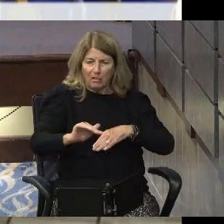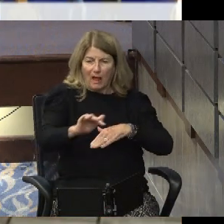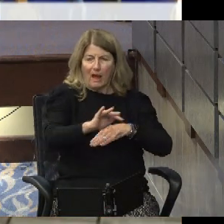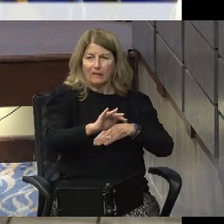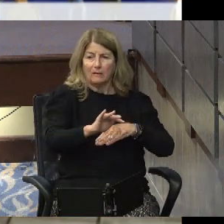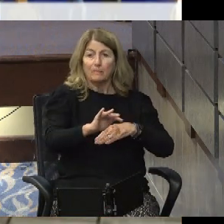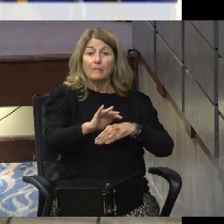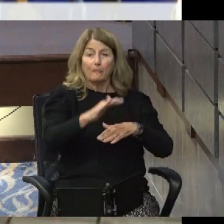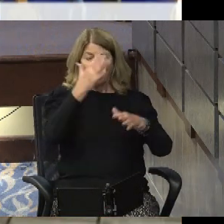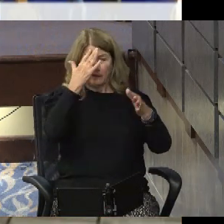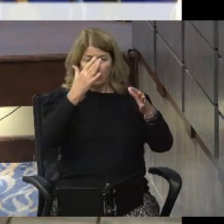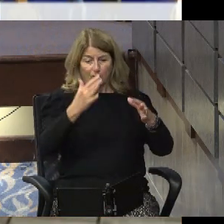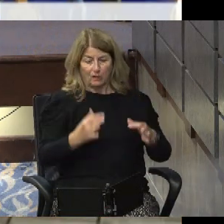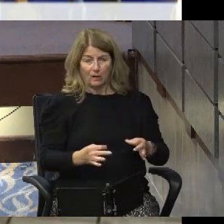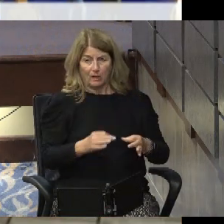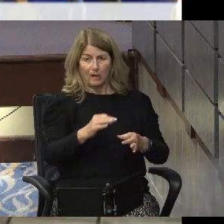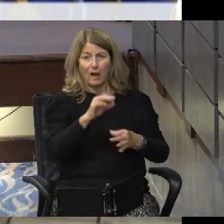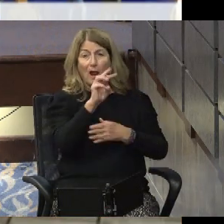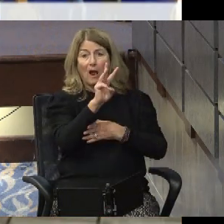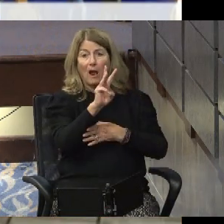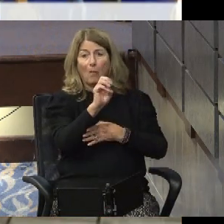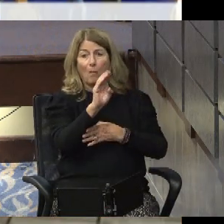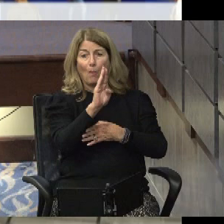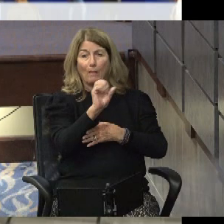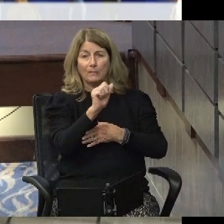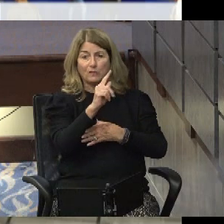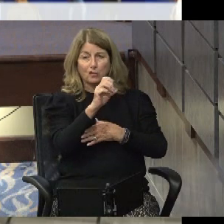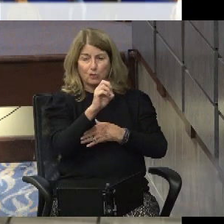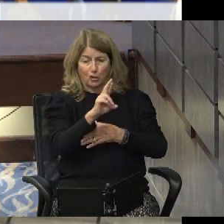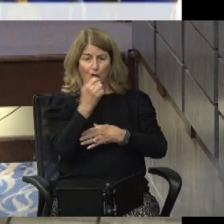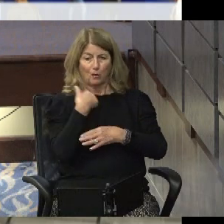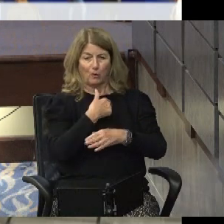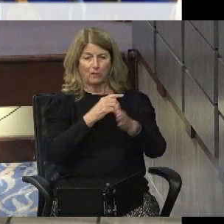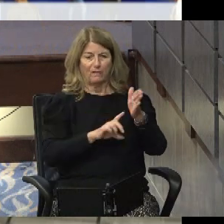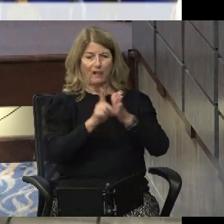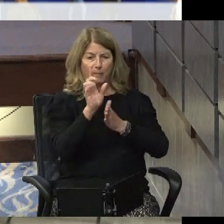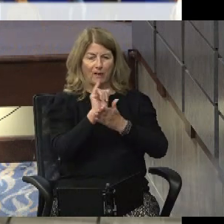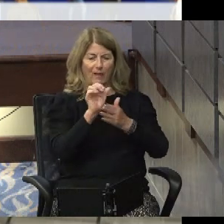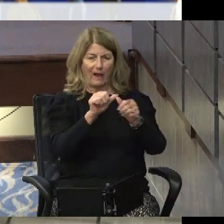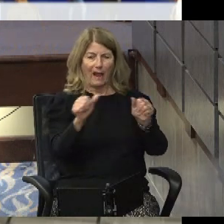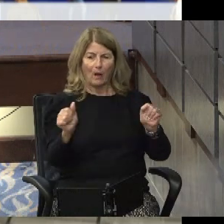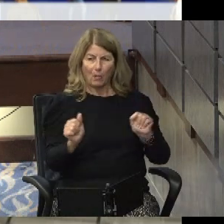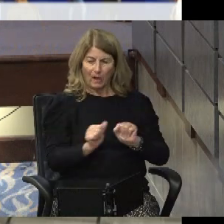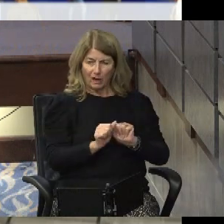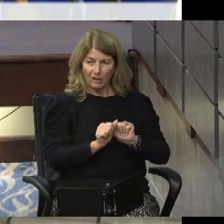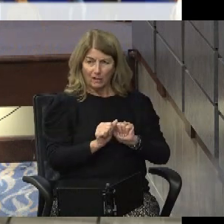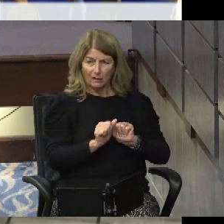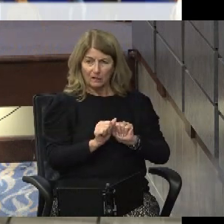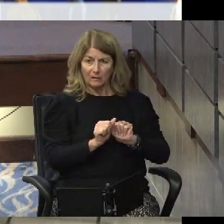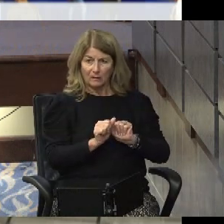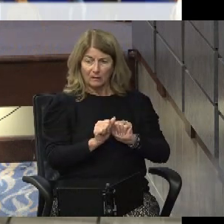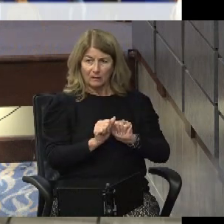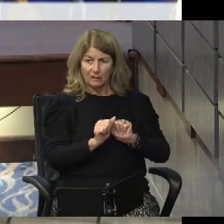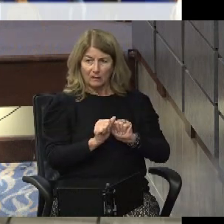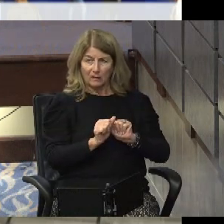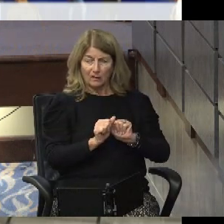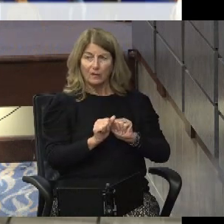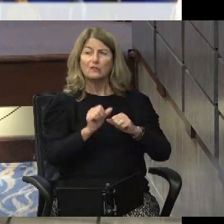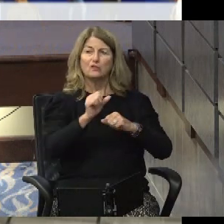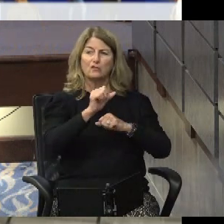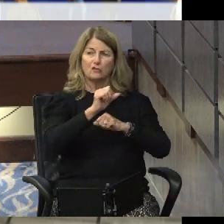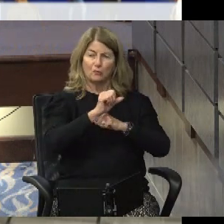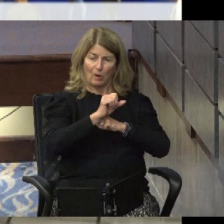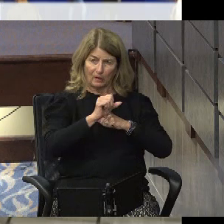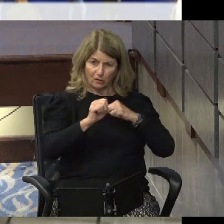At the termination of Webster, we're developing that space, the shade structure as it's given form,